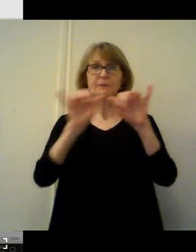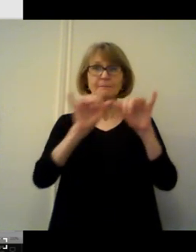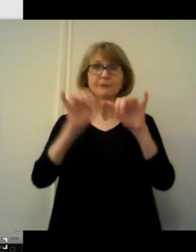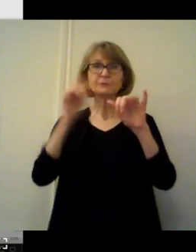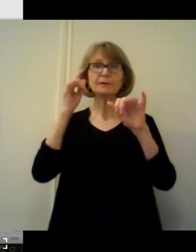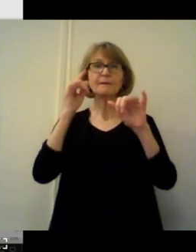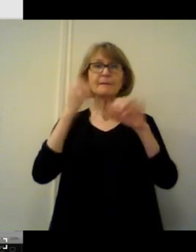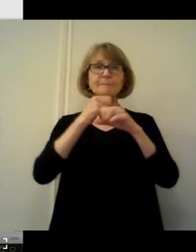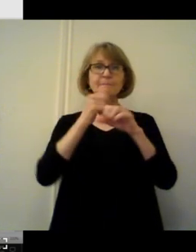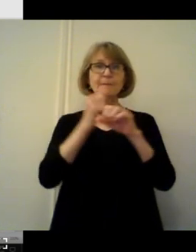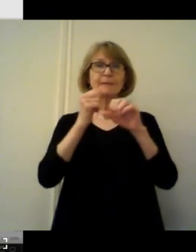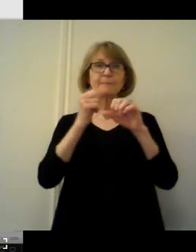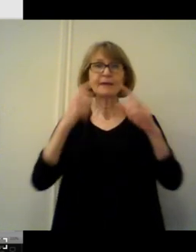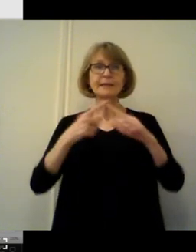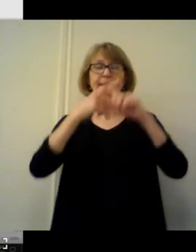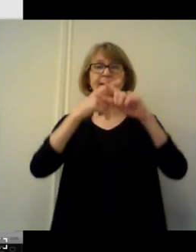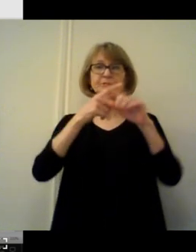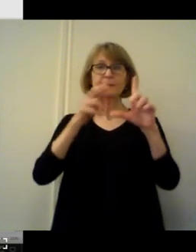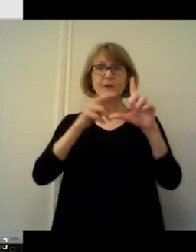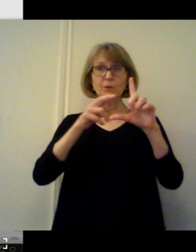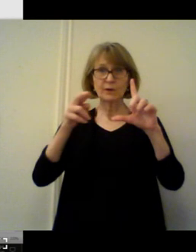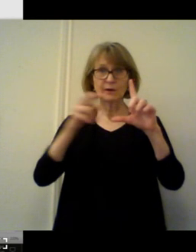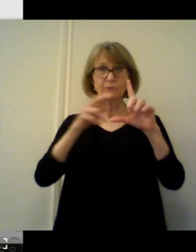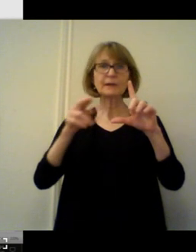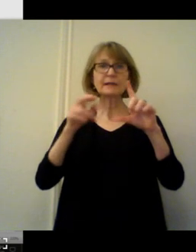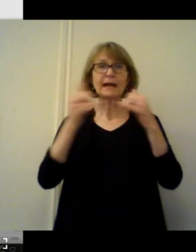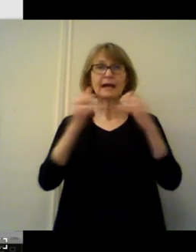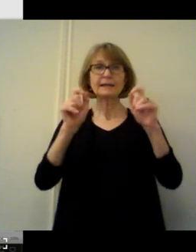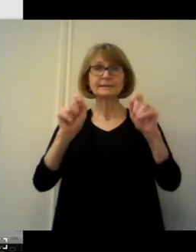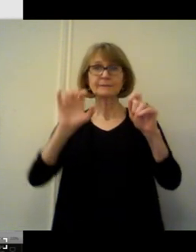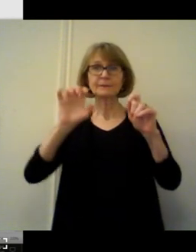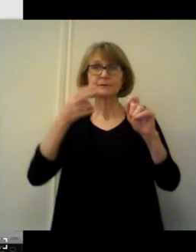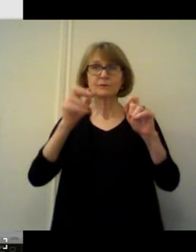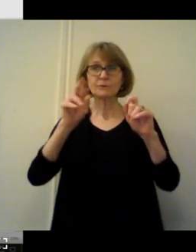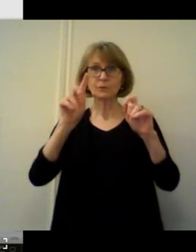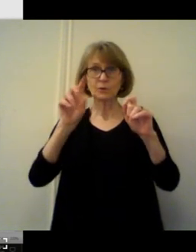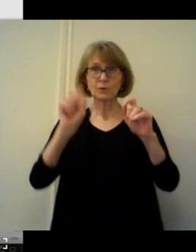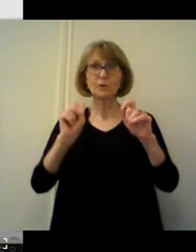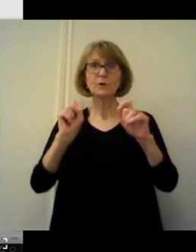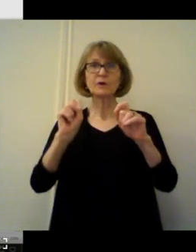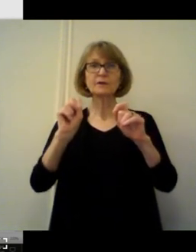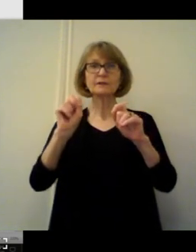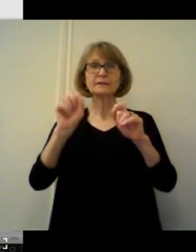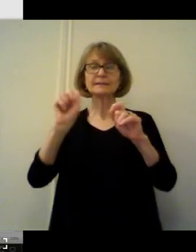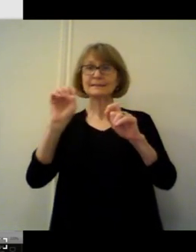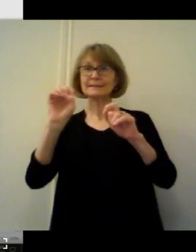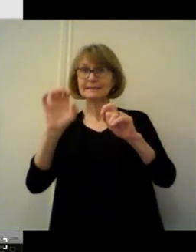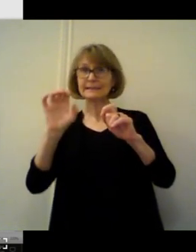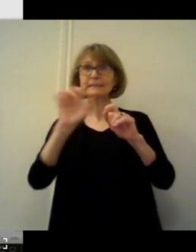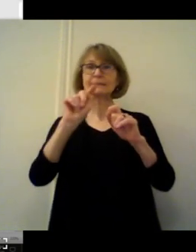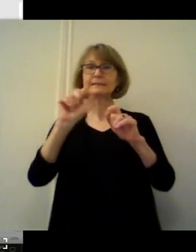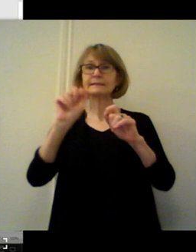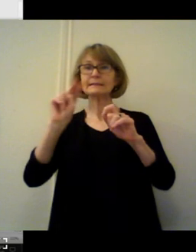by intersections of radii, segments, chords, secants, and tangent lines of a circle. So let's go ahead and